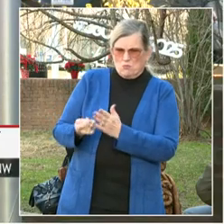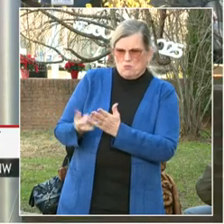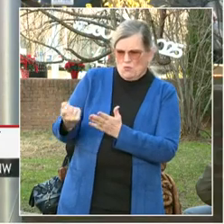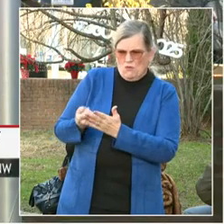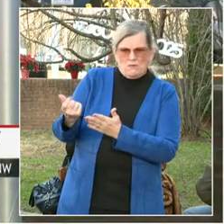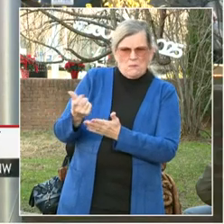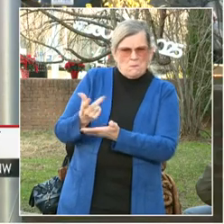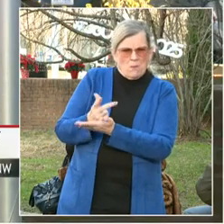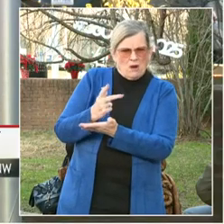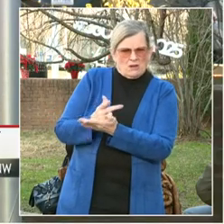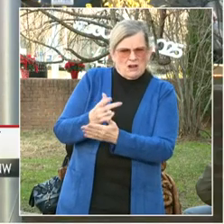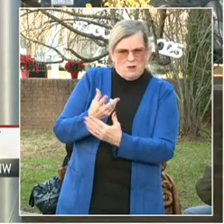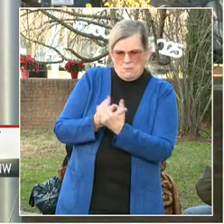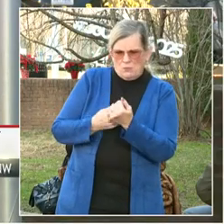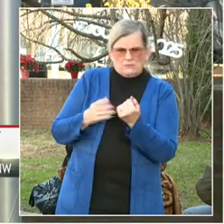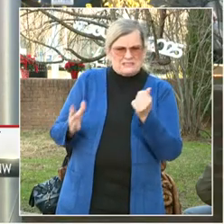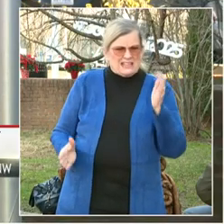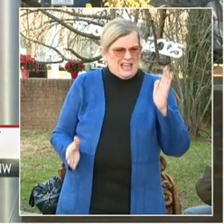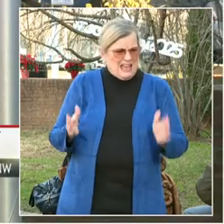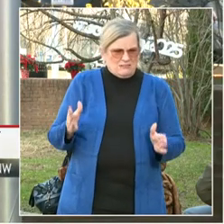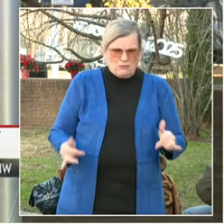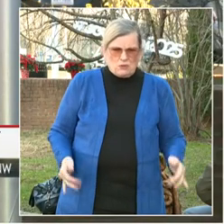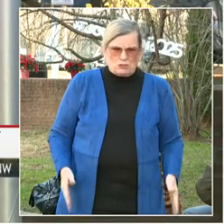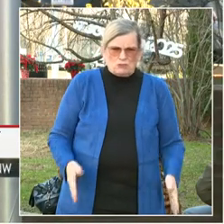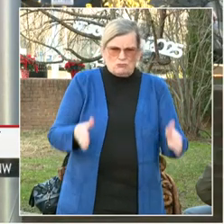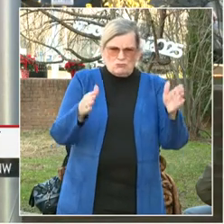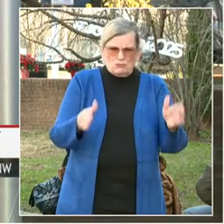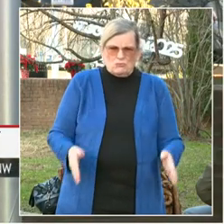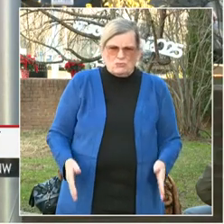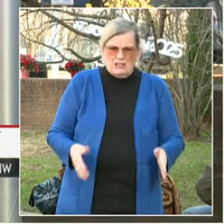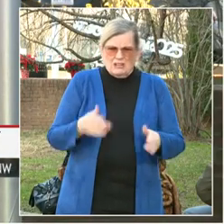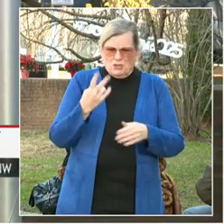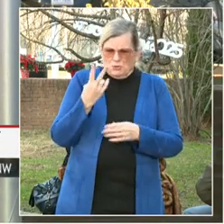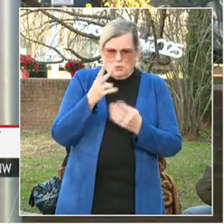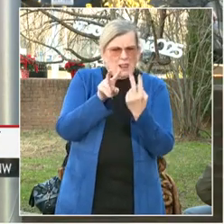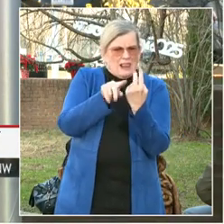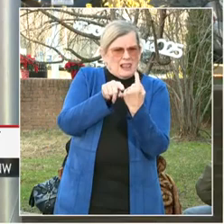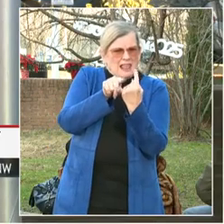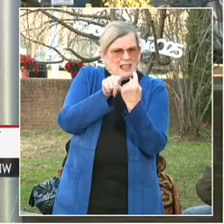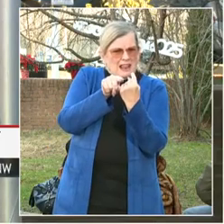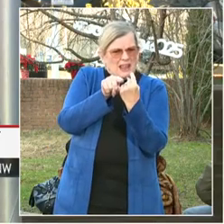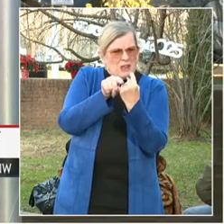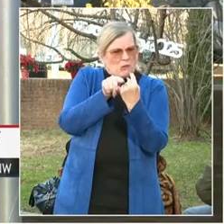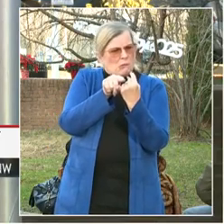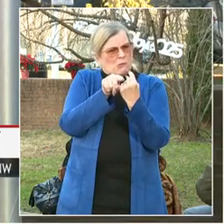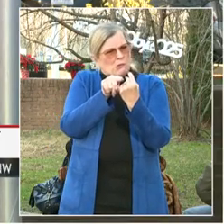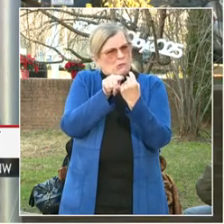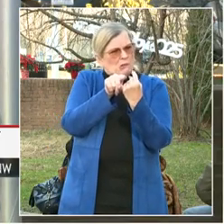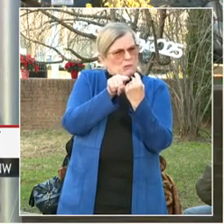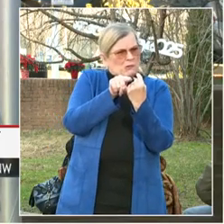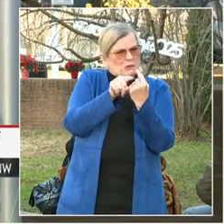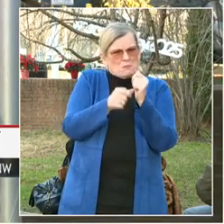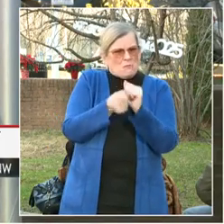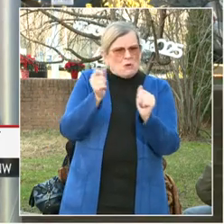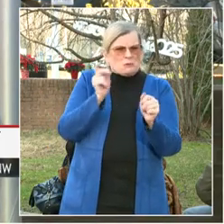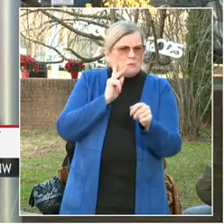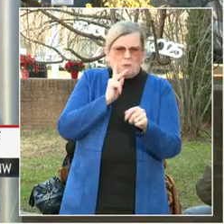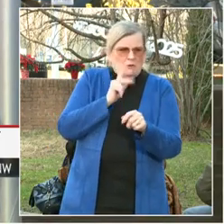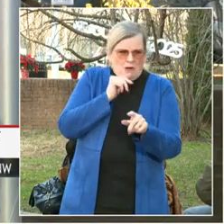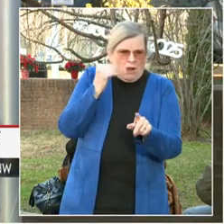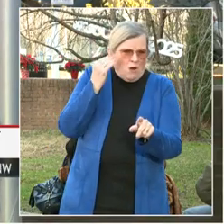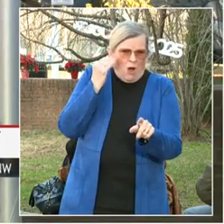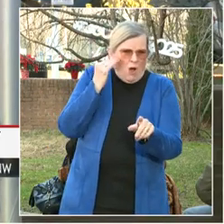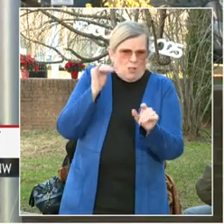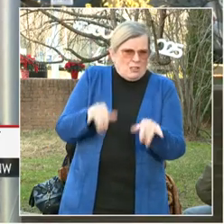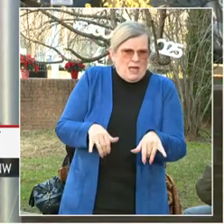go down to 2 lanes each way, because I think most people in the neighborhood probably don't know that, and there wasn't really any